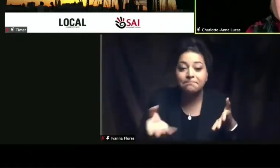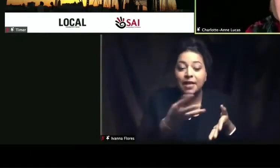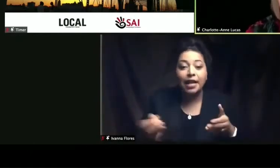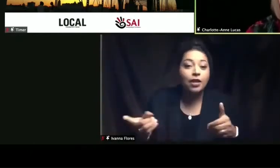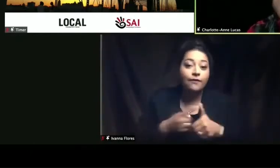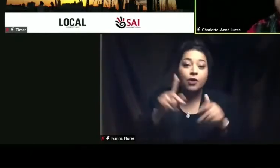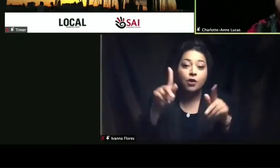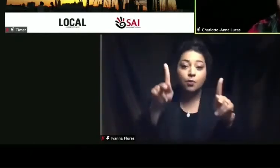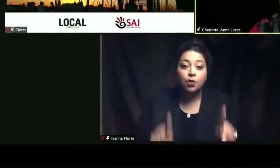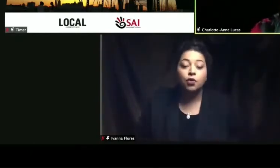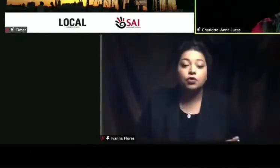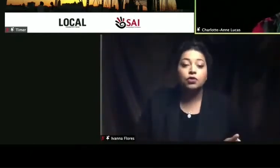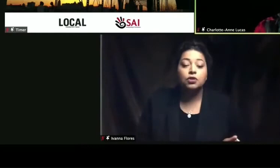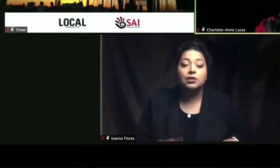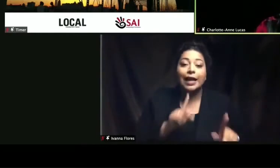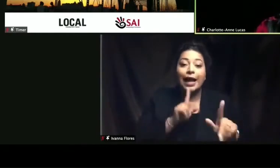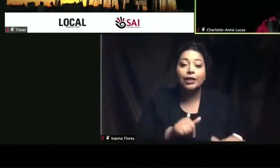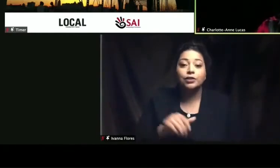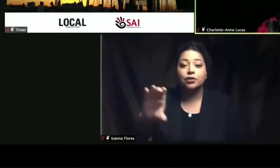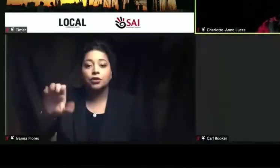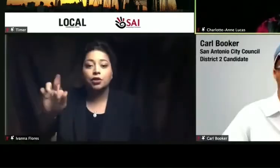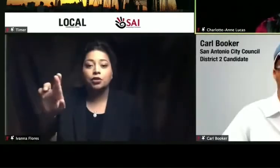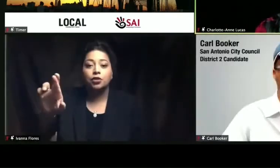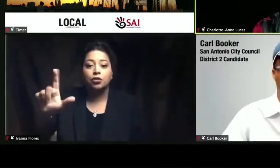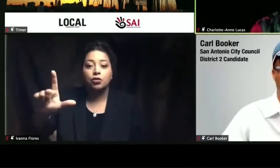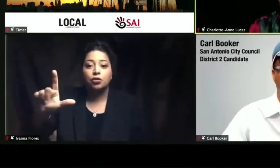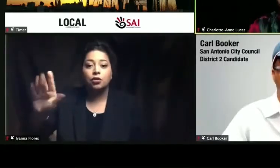person on this one is Carl Booker.